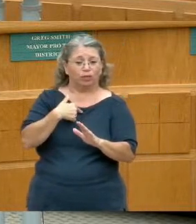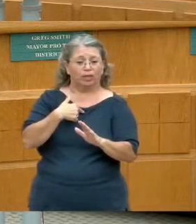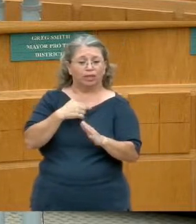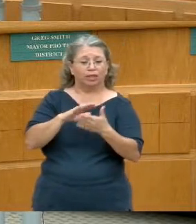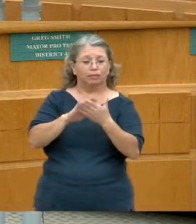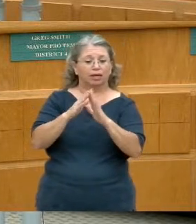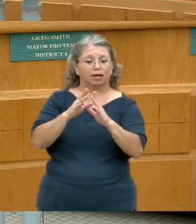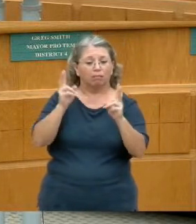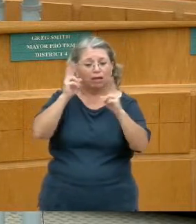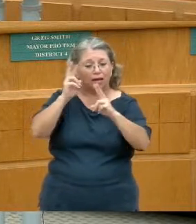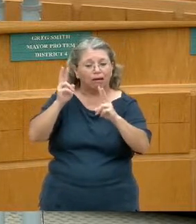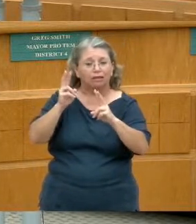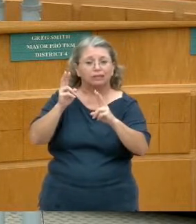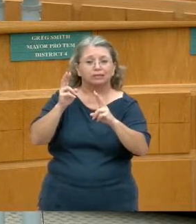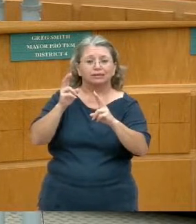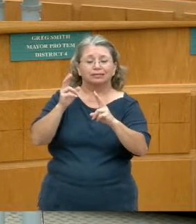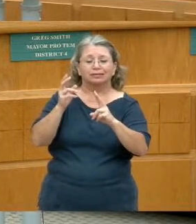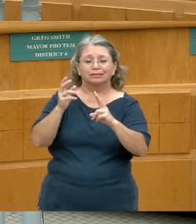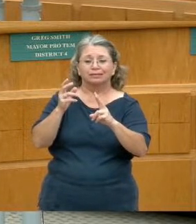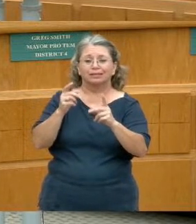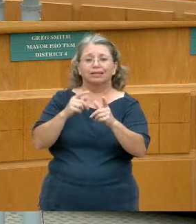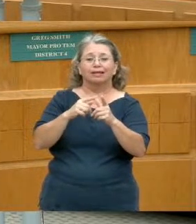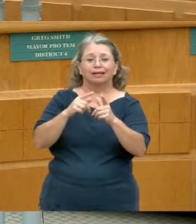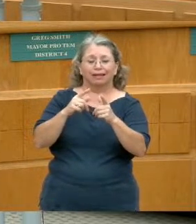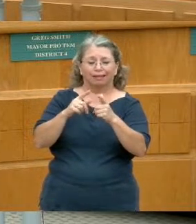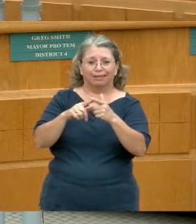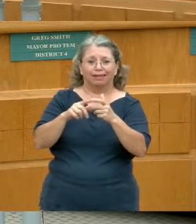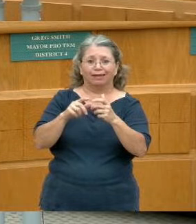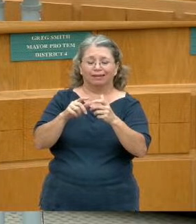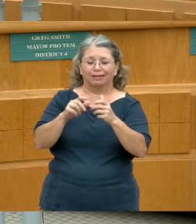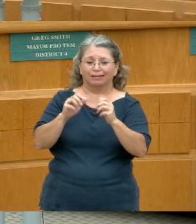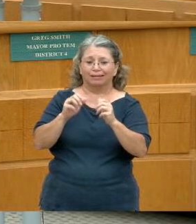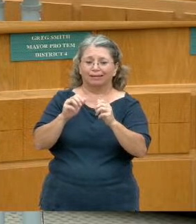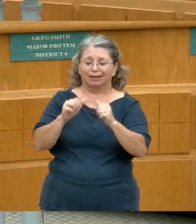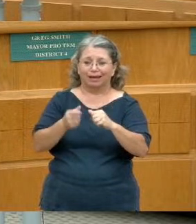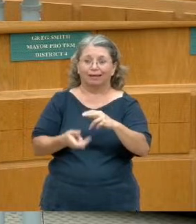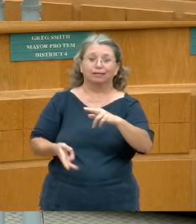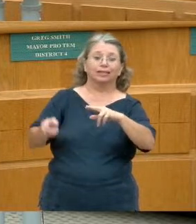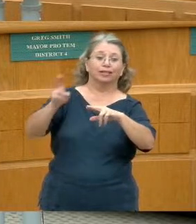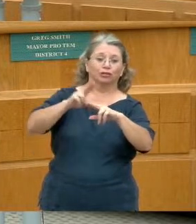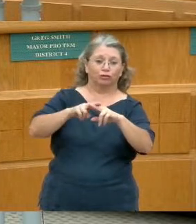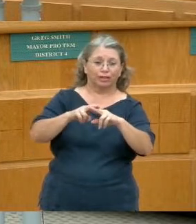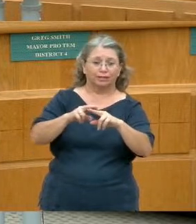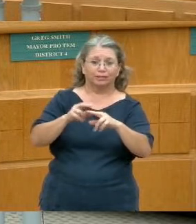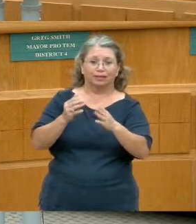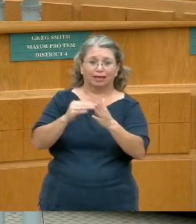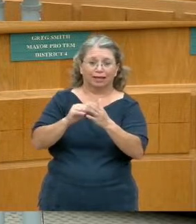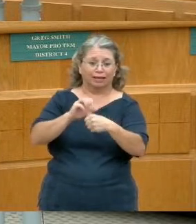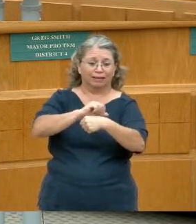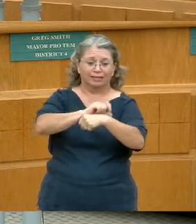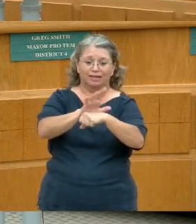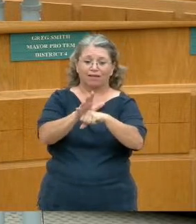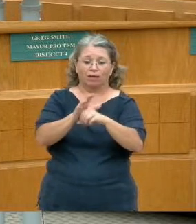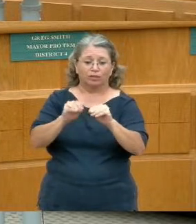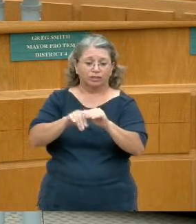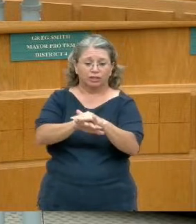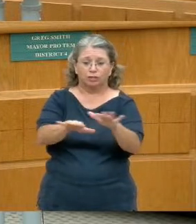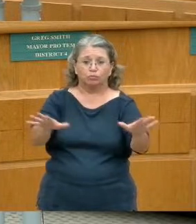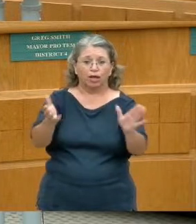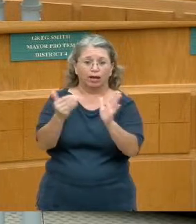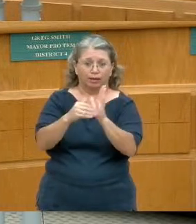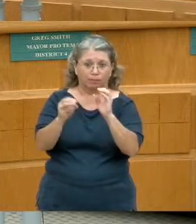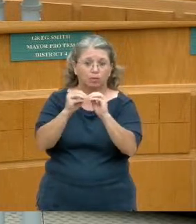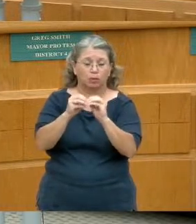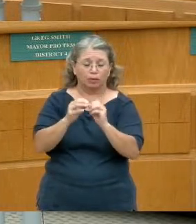and COVID-19 is spreading in other areas. And last thing I'll say on this is that there is